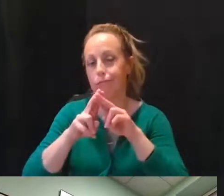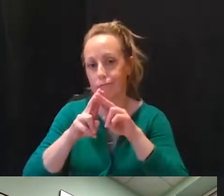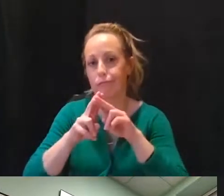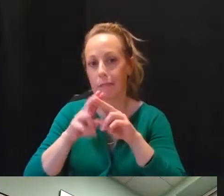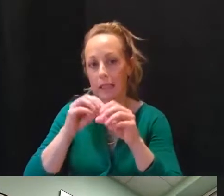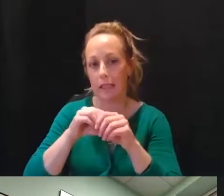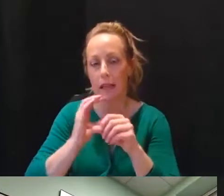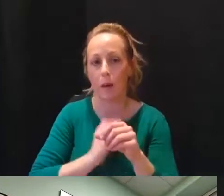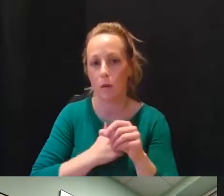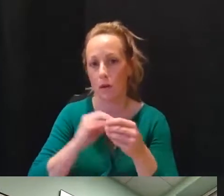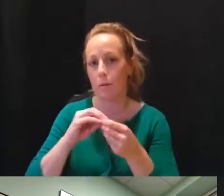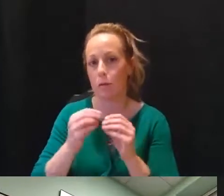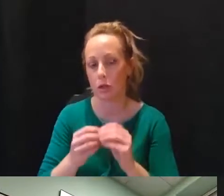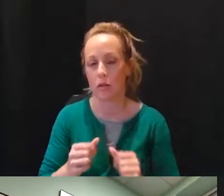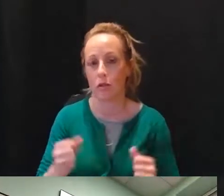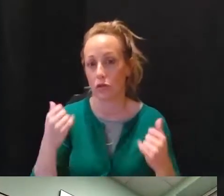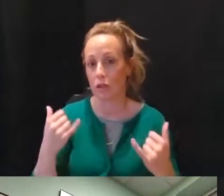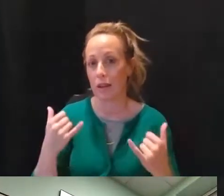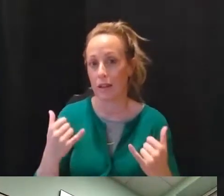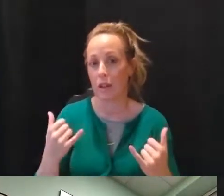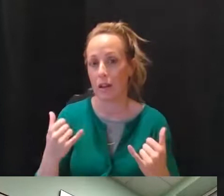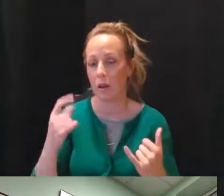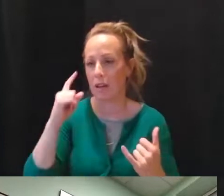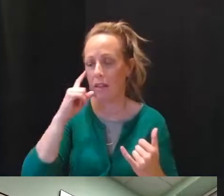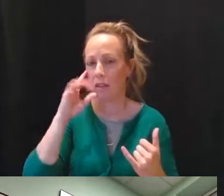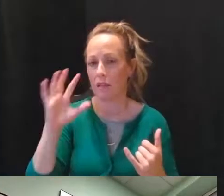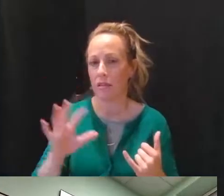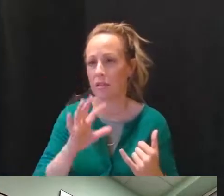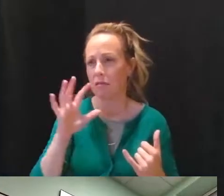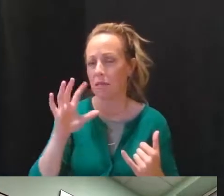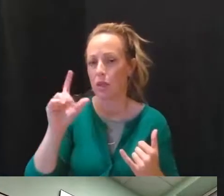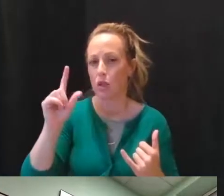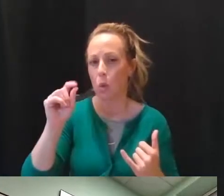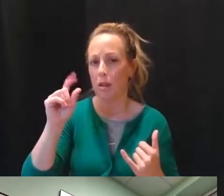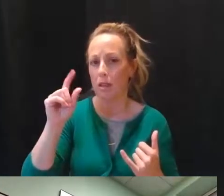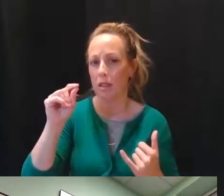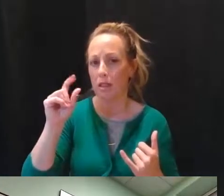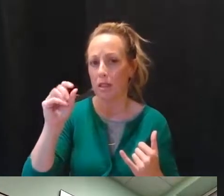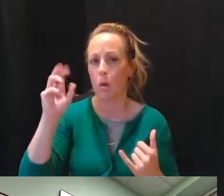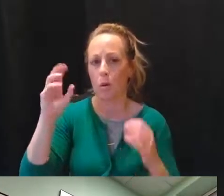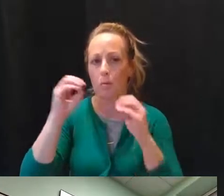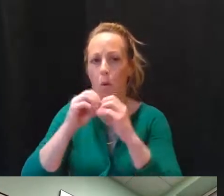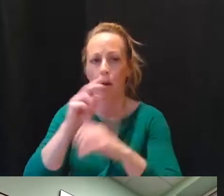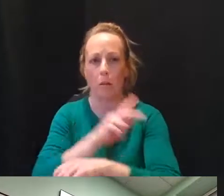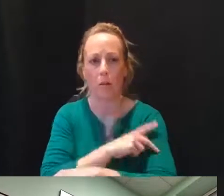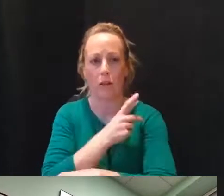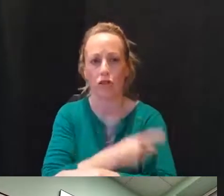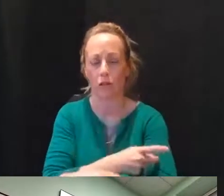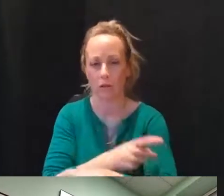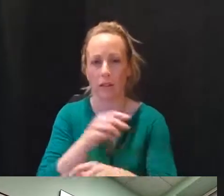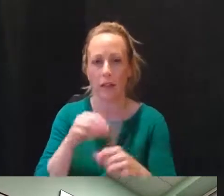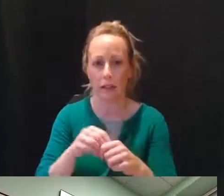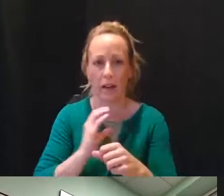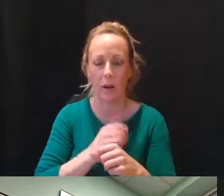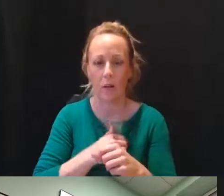number. Right now, we are seeing something like 20 plus patients over the health system,